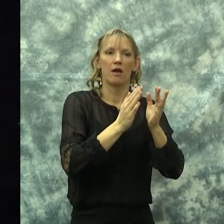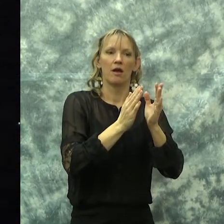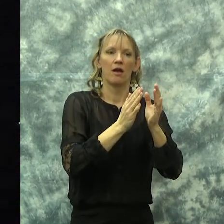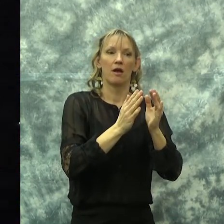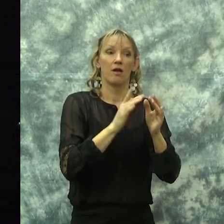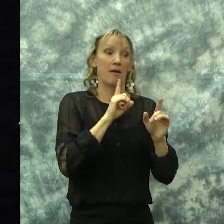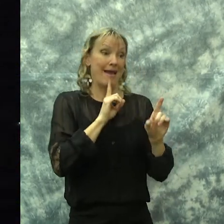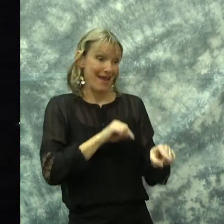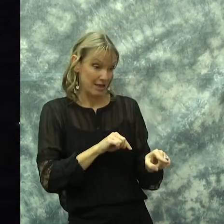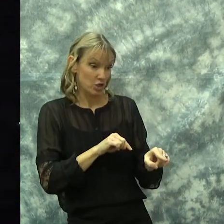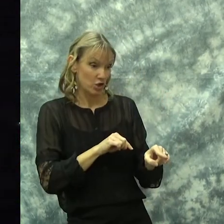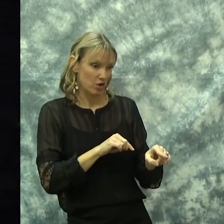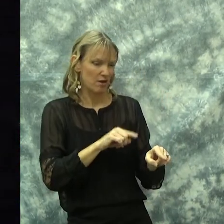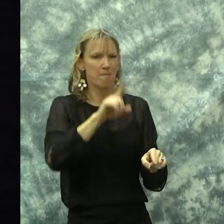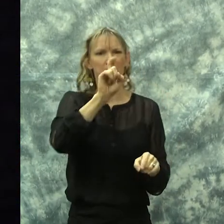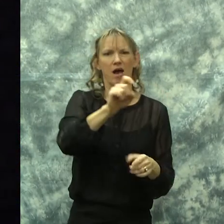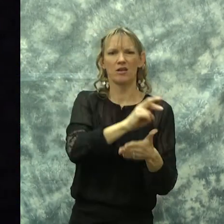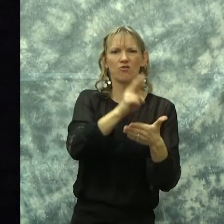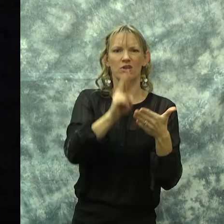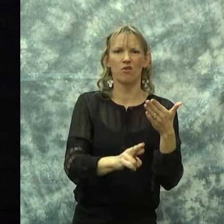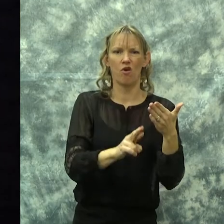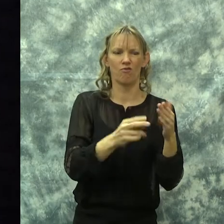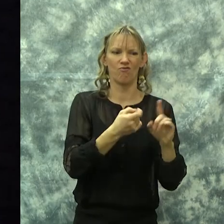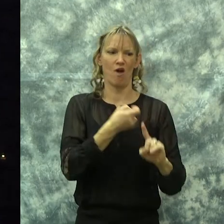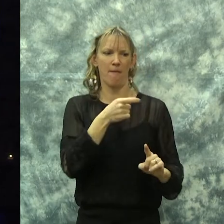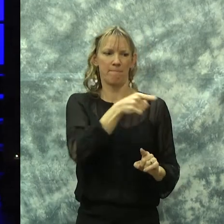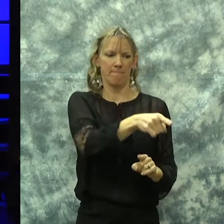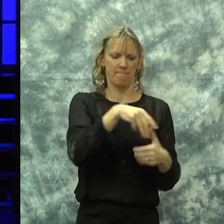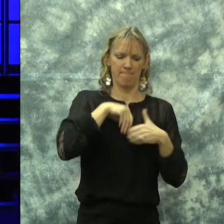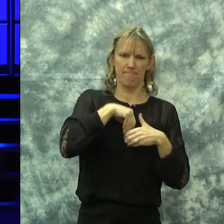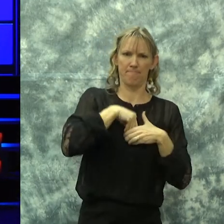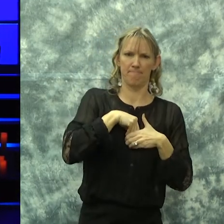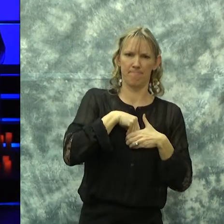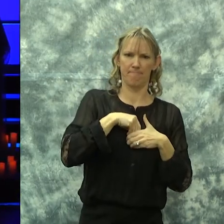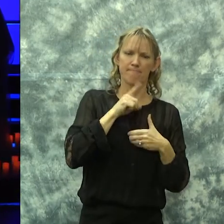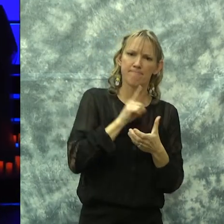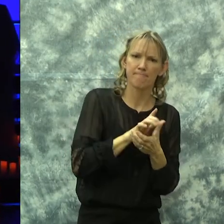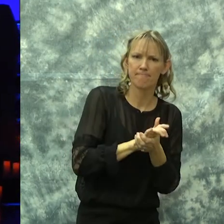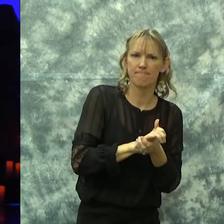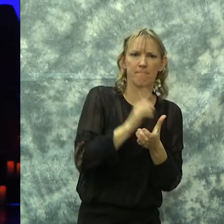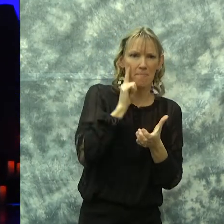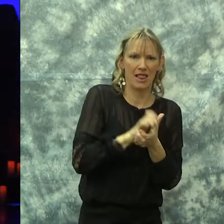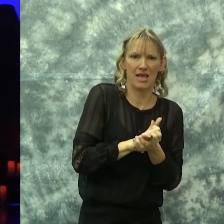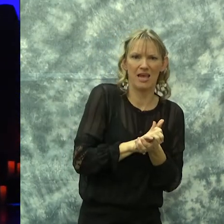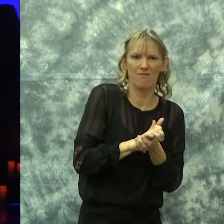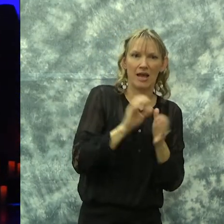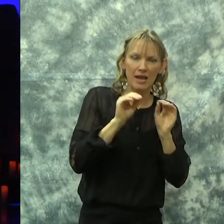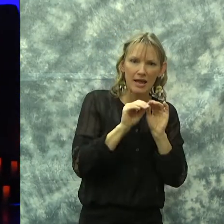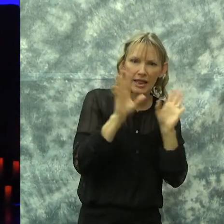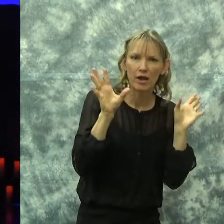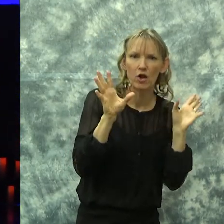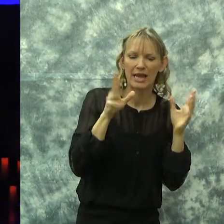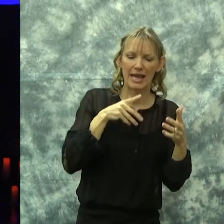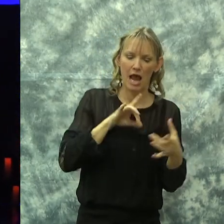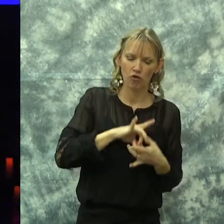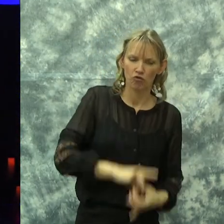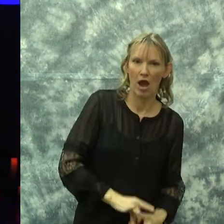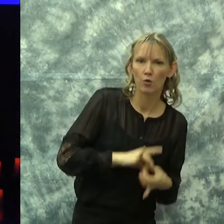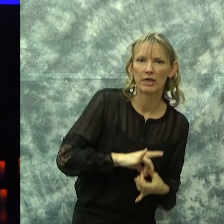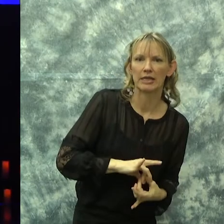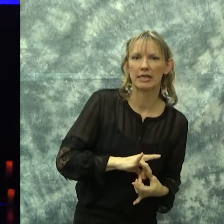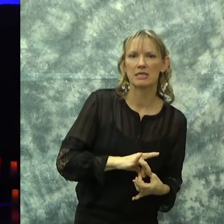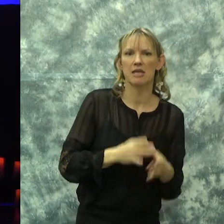be the result of the conviction, the clarity, and the groundedness of